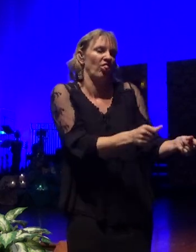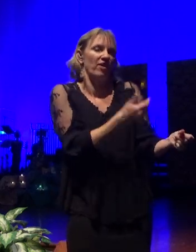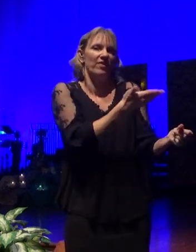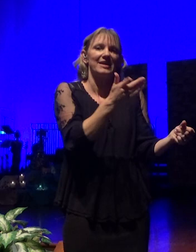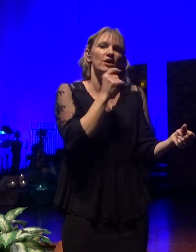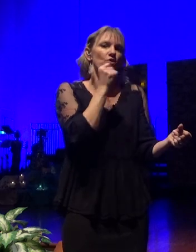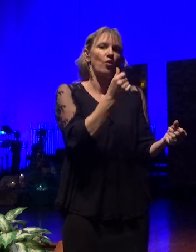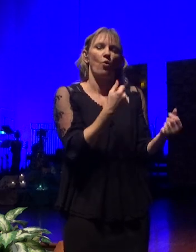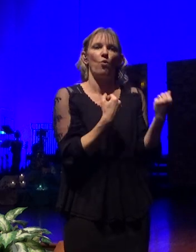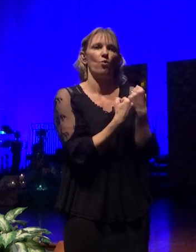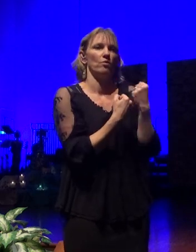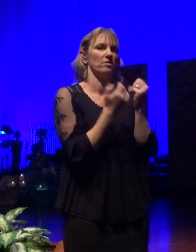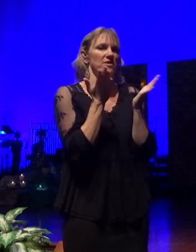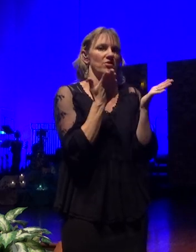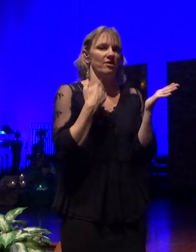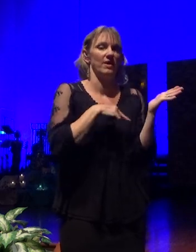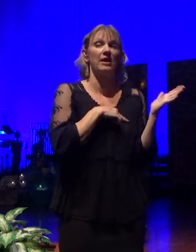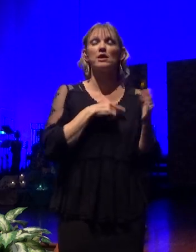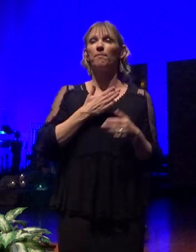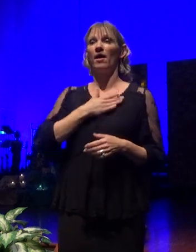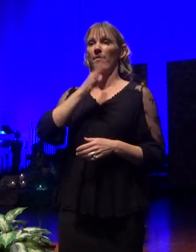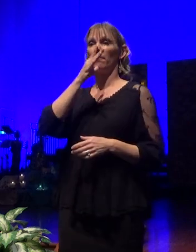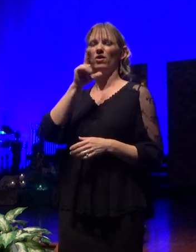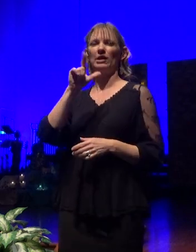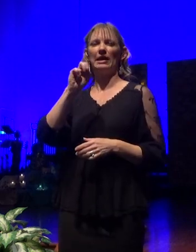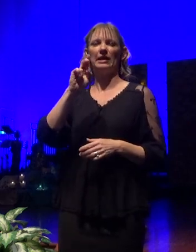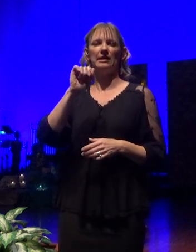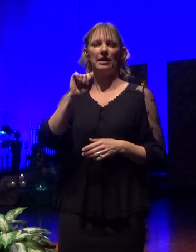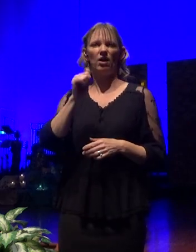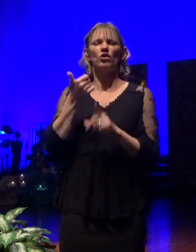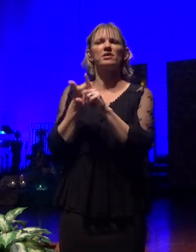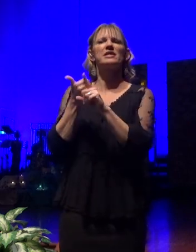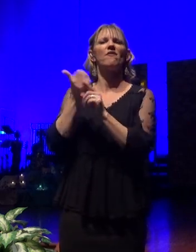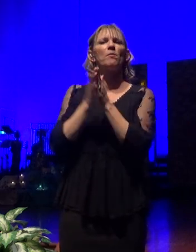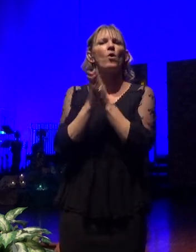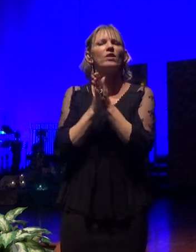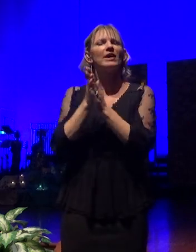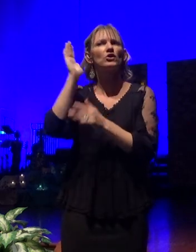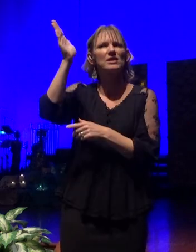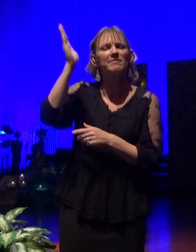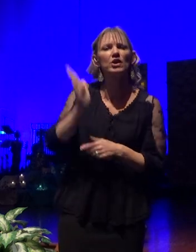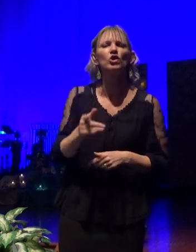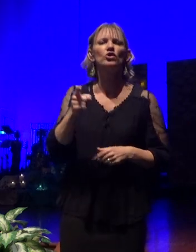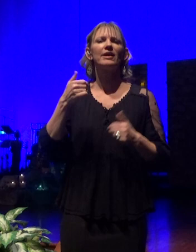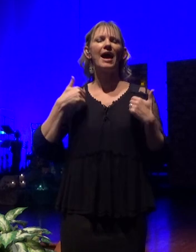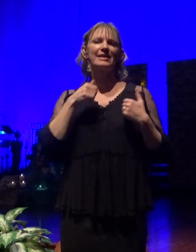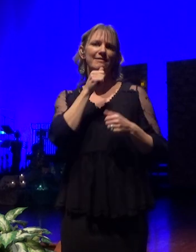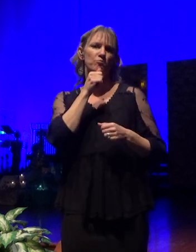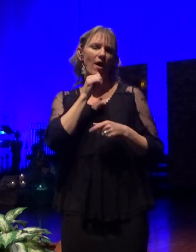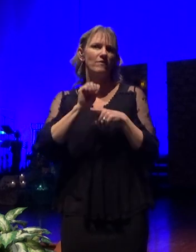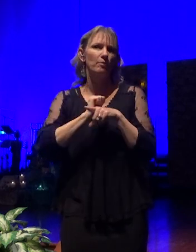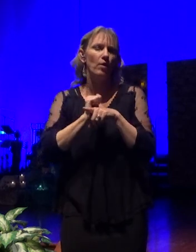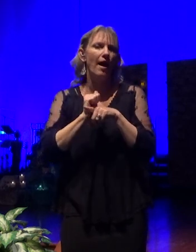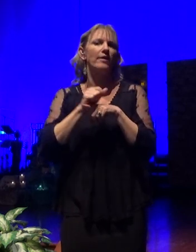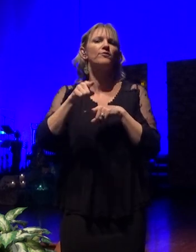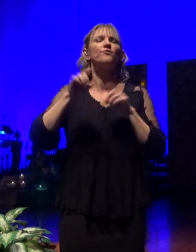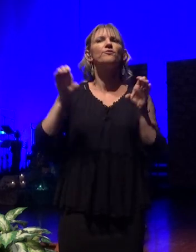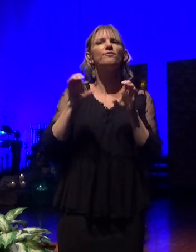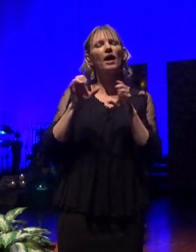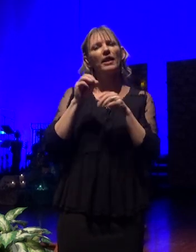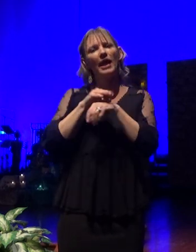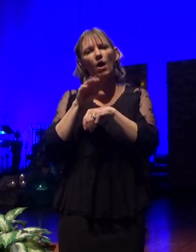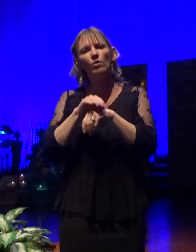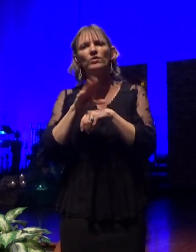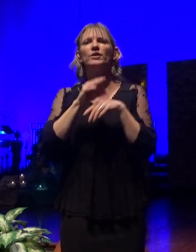us. And my mother, Linda Frazee, who is a motivational speaker, she has a private practice where she's done counseling and teaches